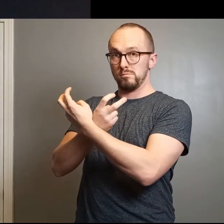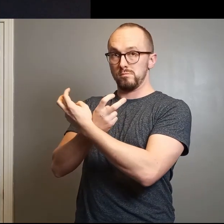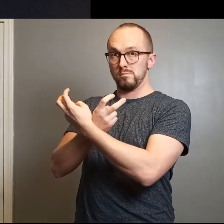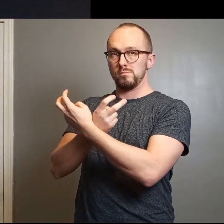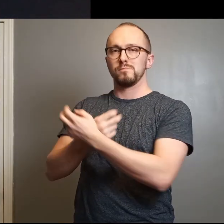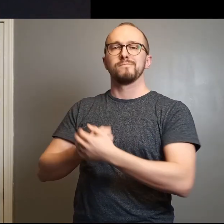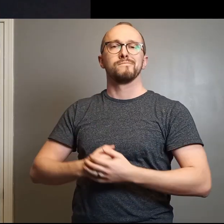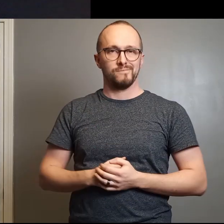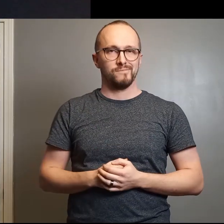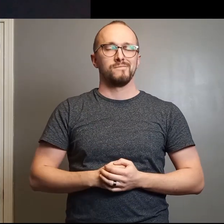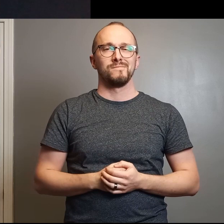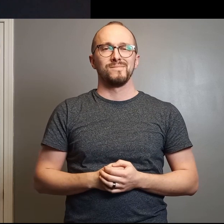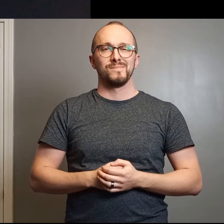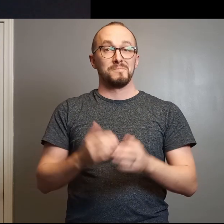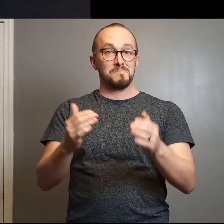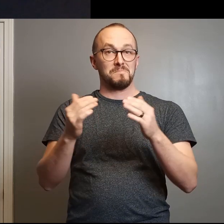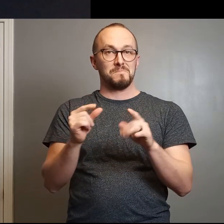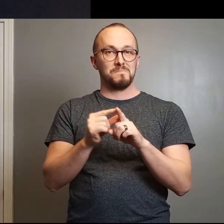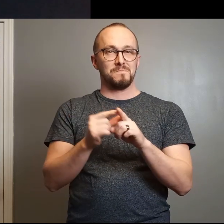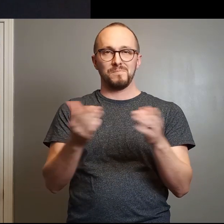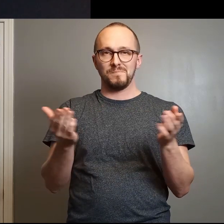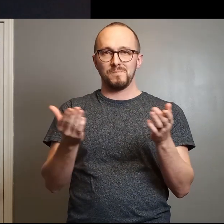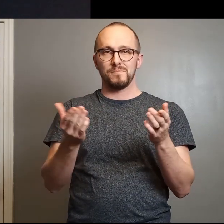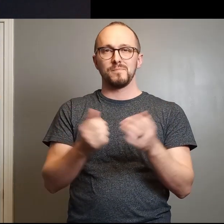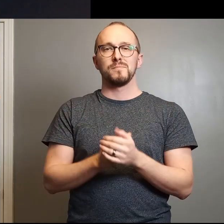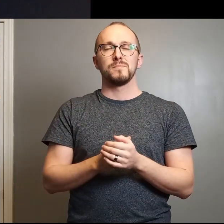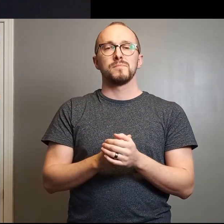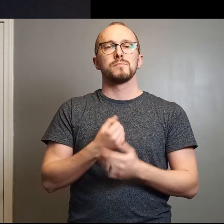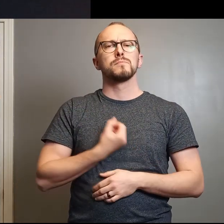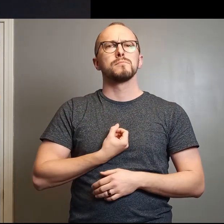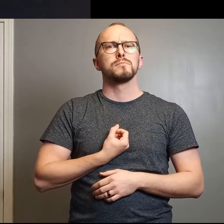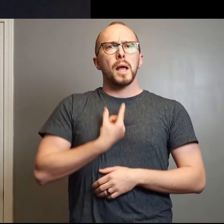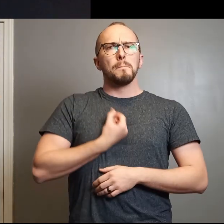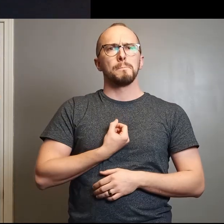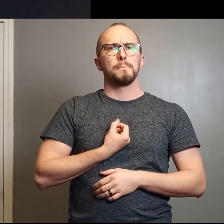skeleton. The next word is hiccup,